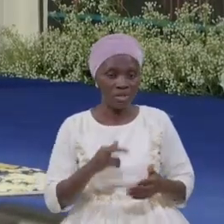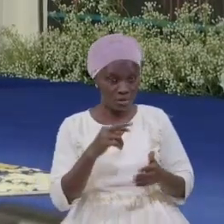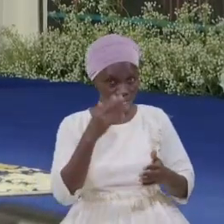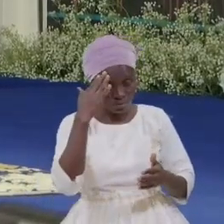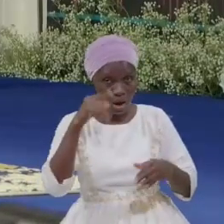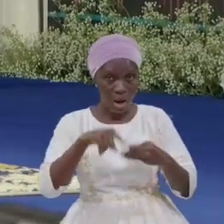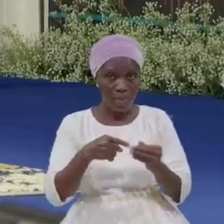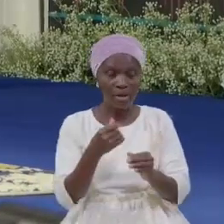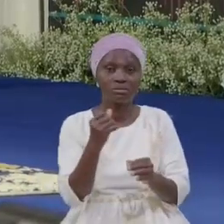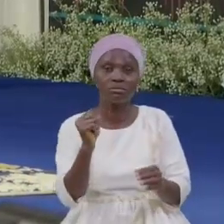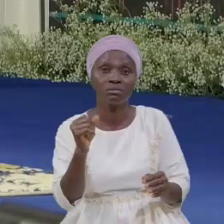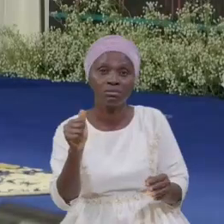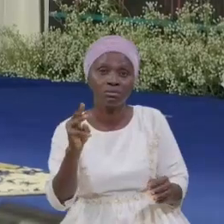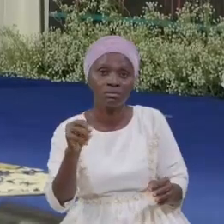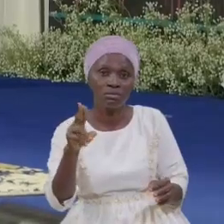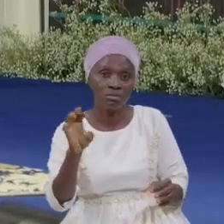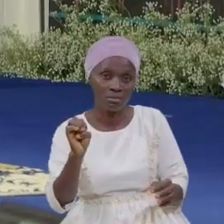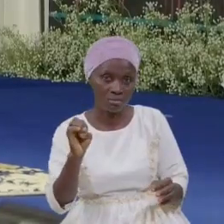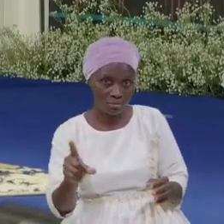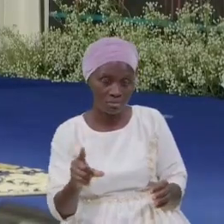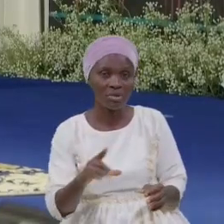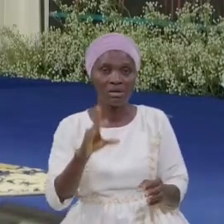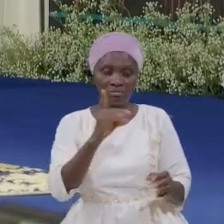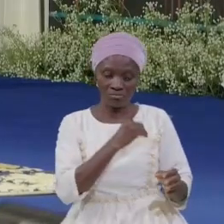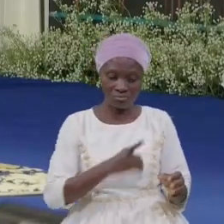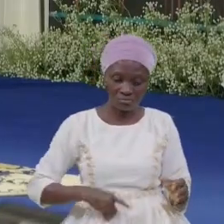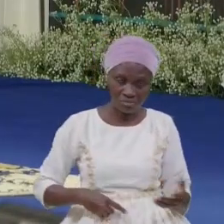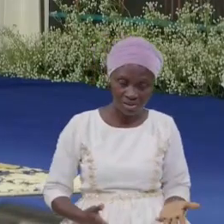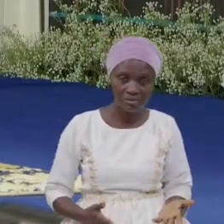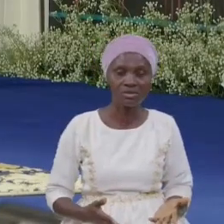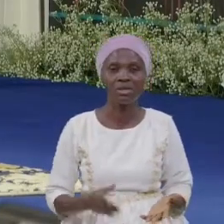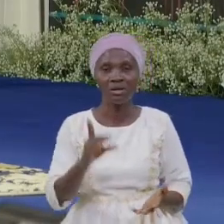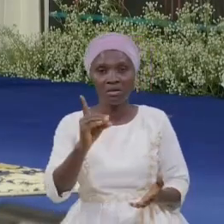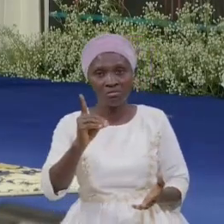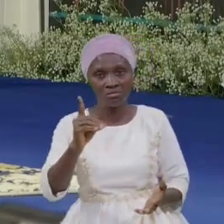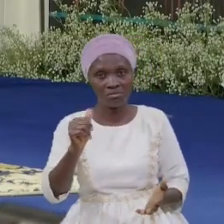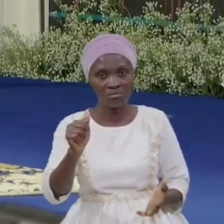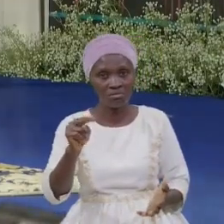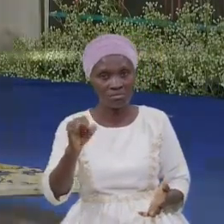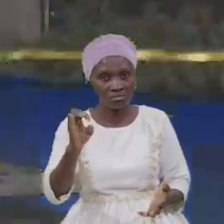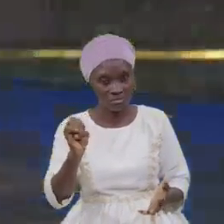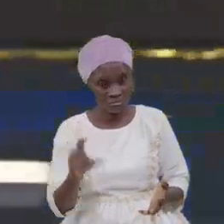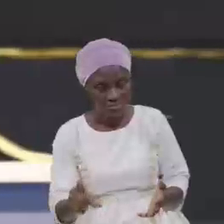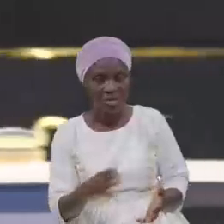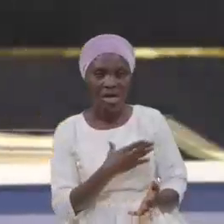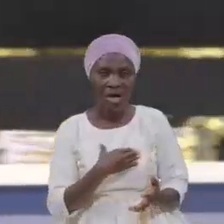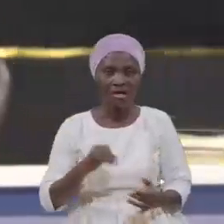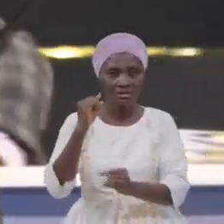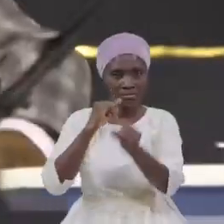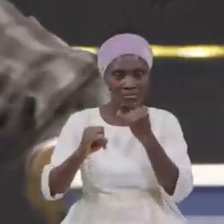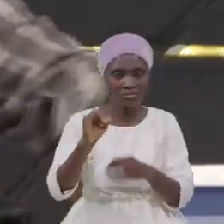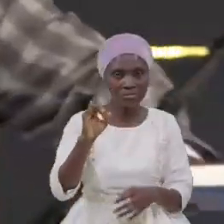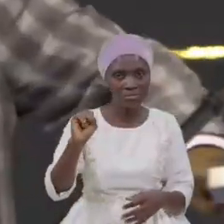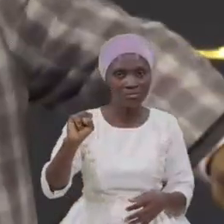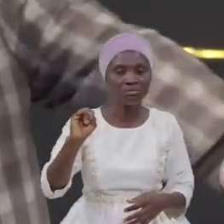Daniel. Look at David. And look at all those worthies of old. Look at Isaiah. And look at all those men